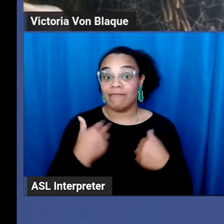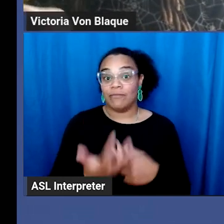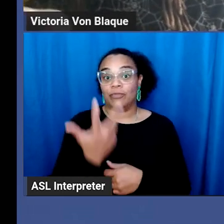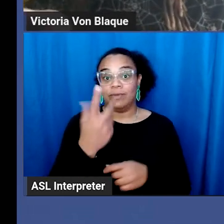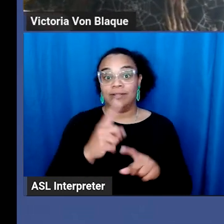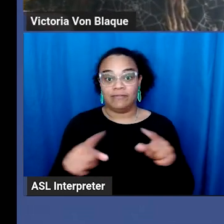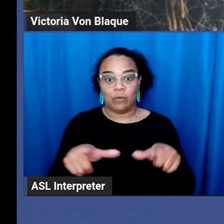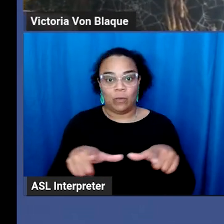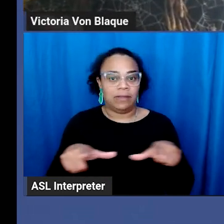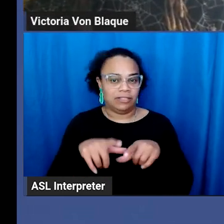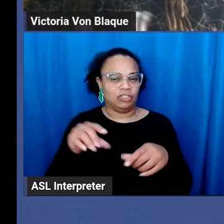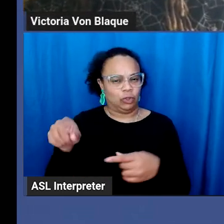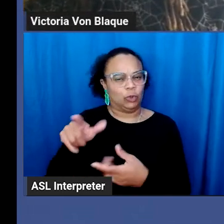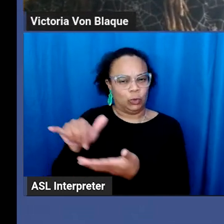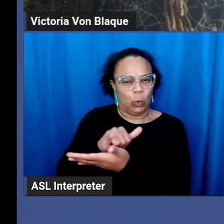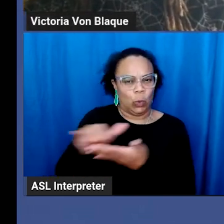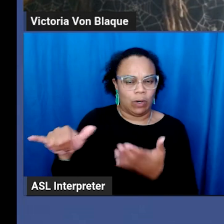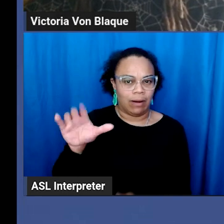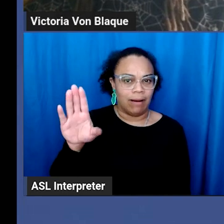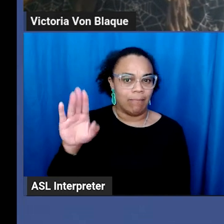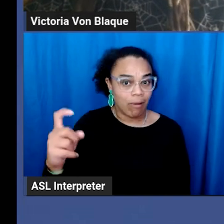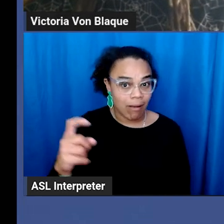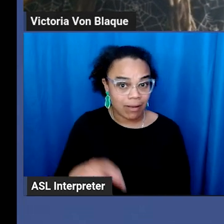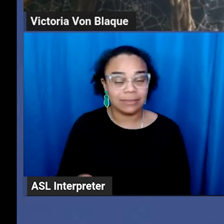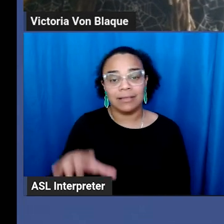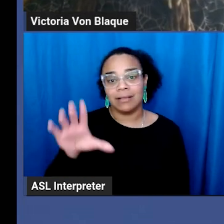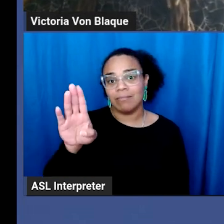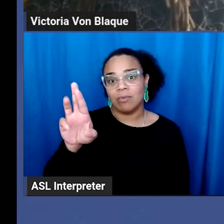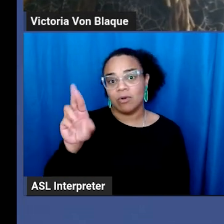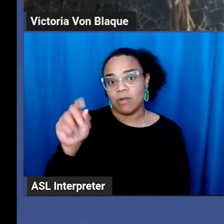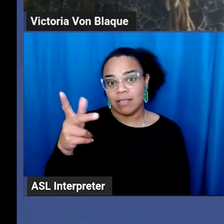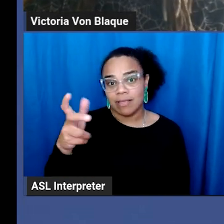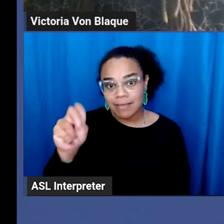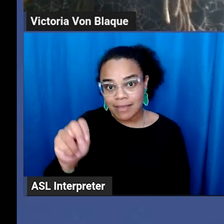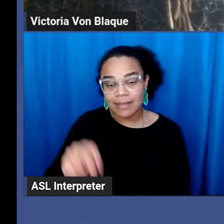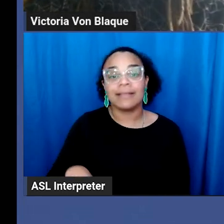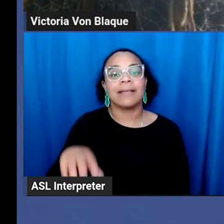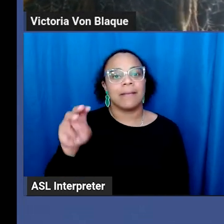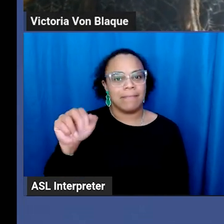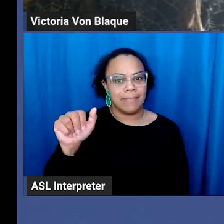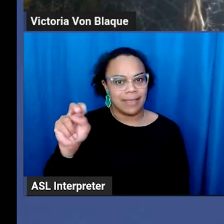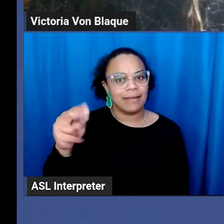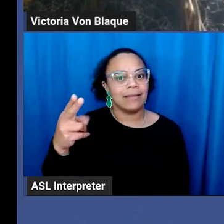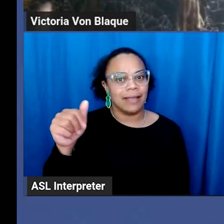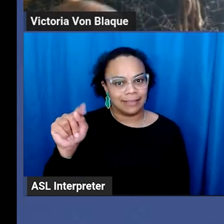that provide services: the Bronx, Brooklyn, as well as Manhattan.